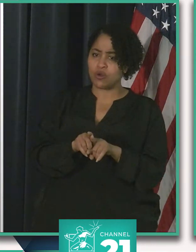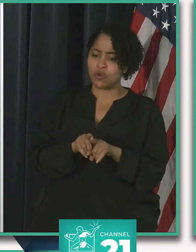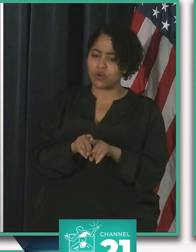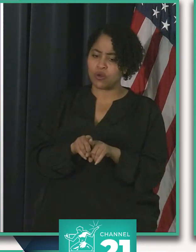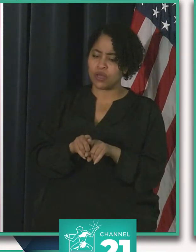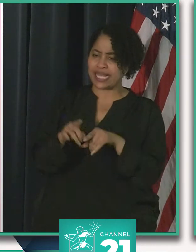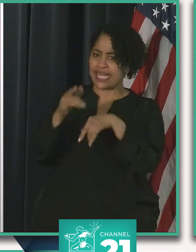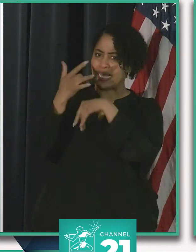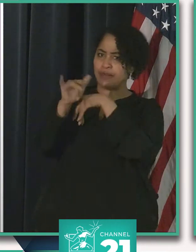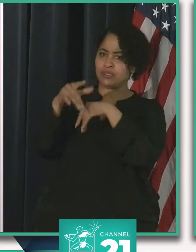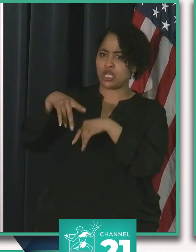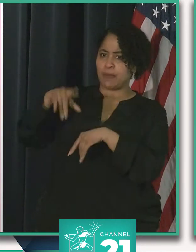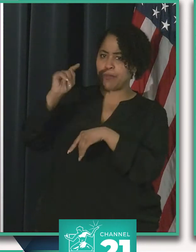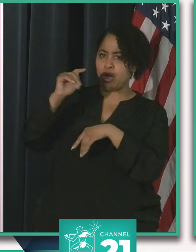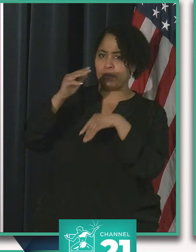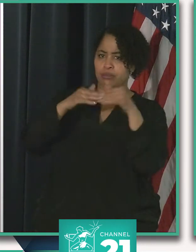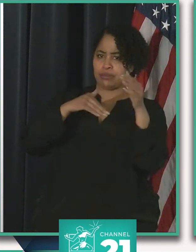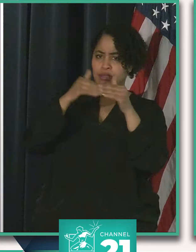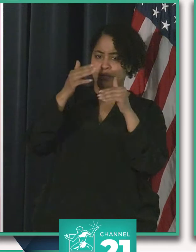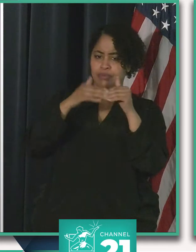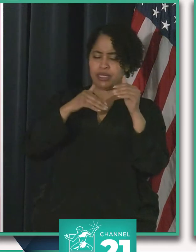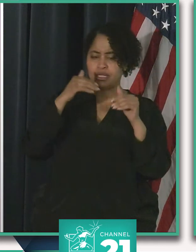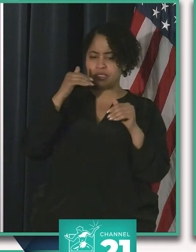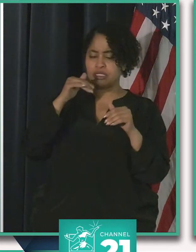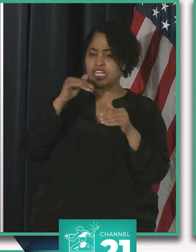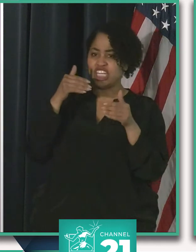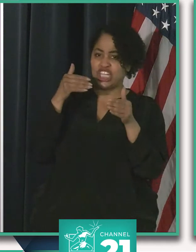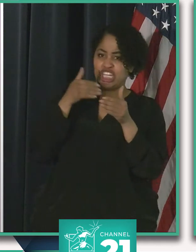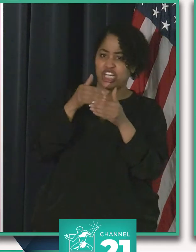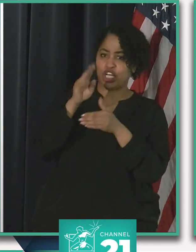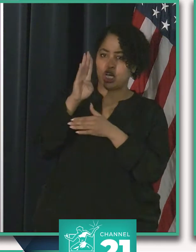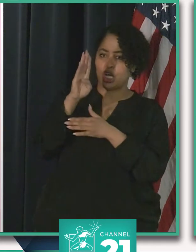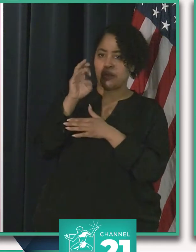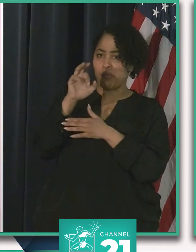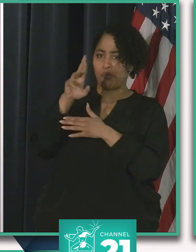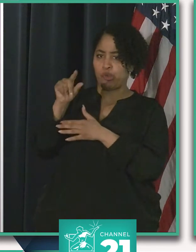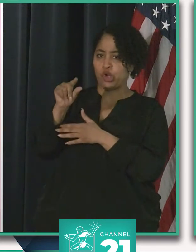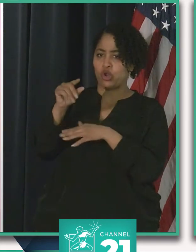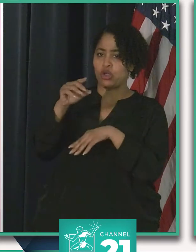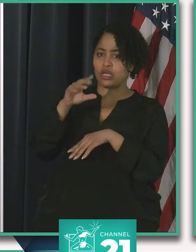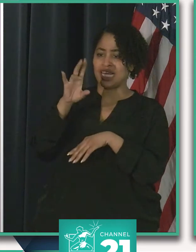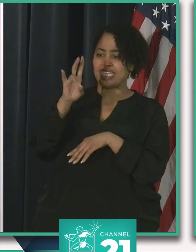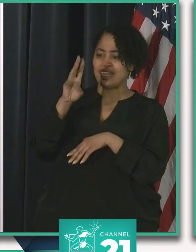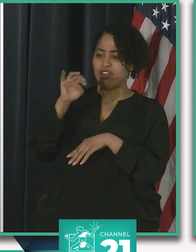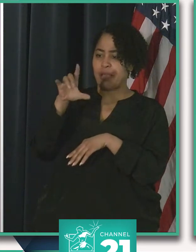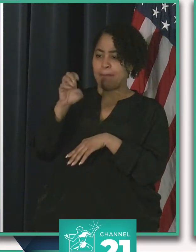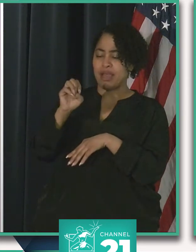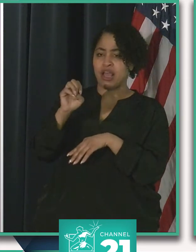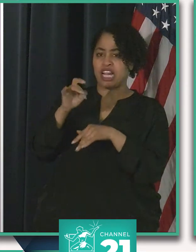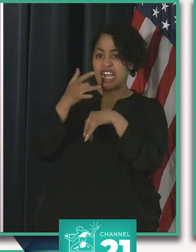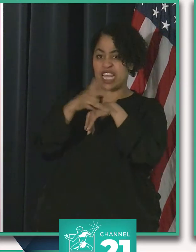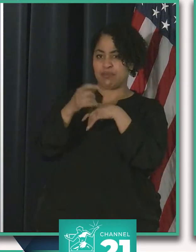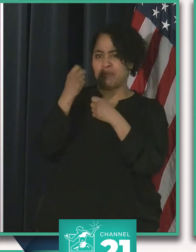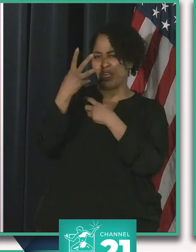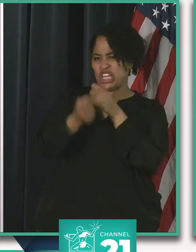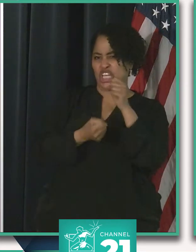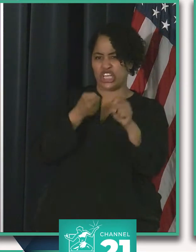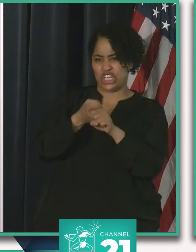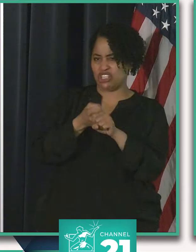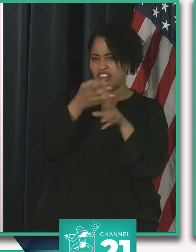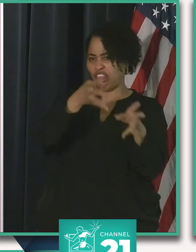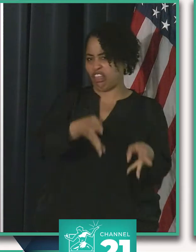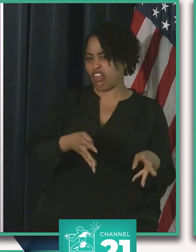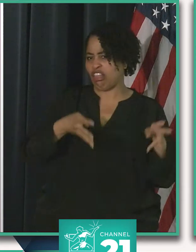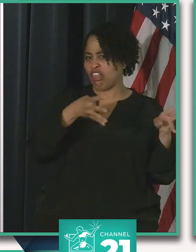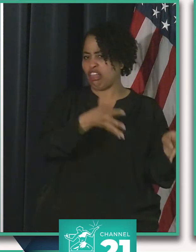empty apartment complex that's near Berg on 7 Mile that's been empty for years.